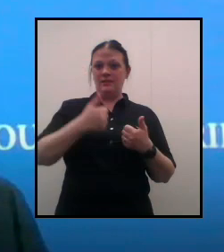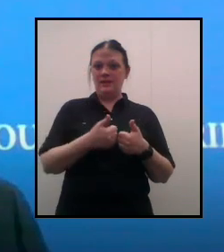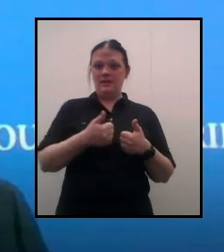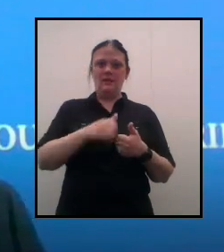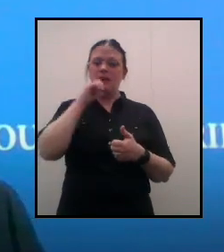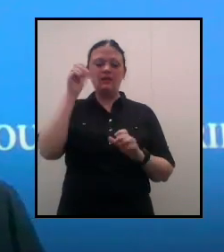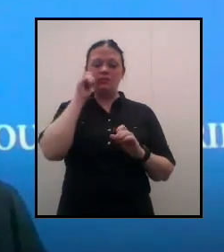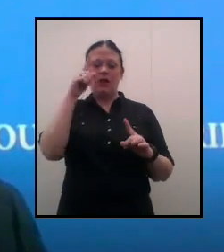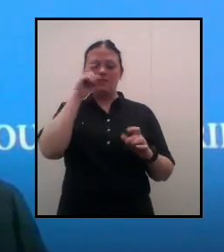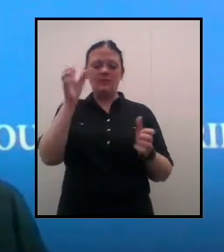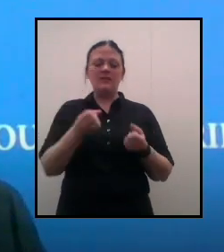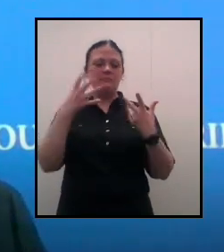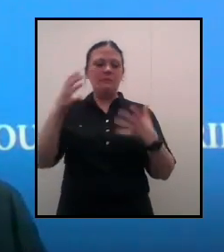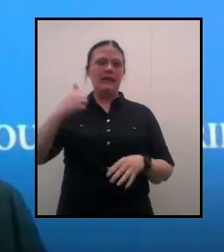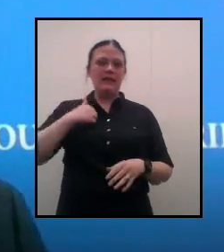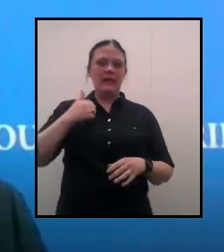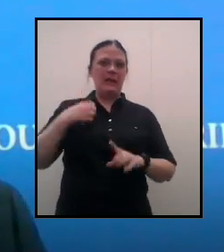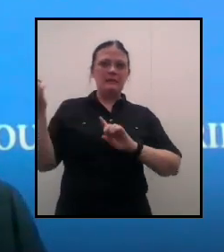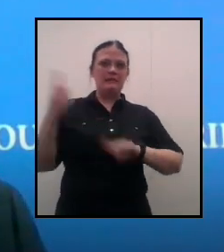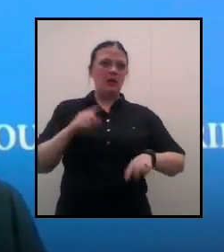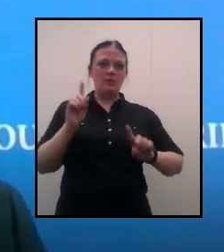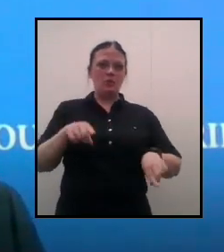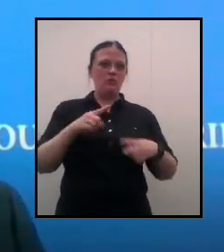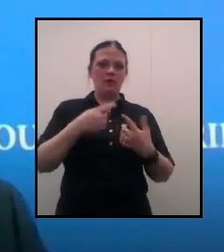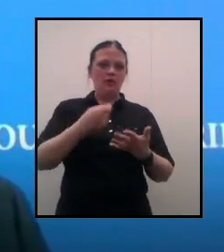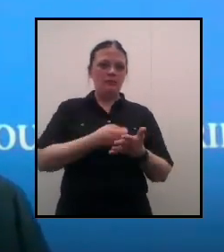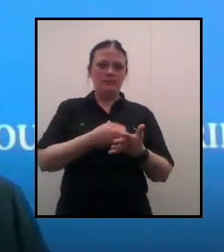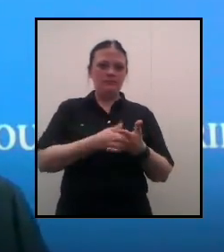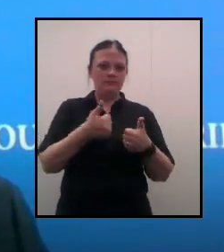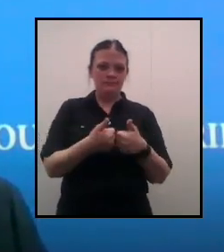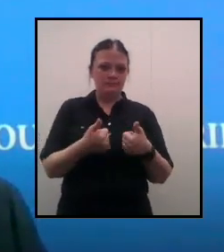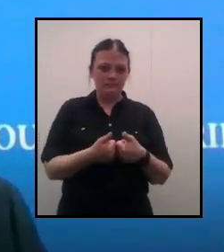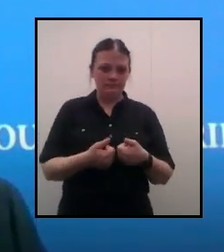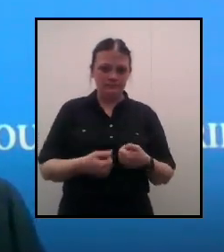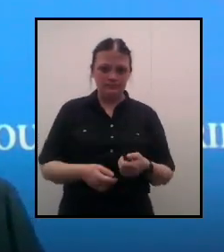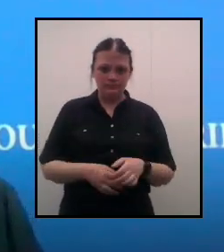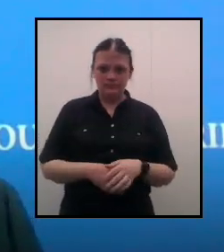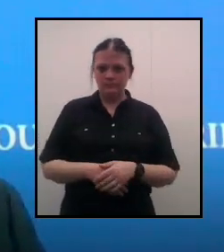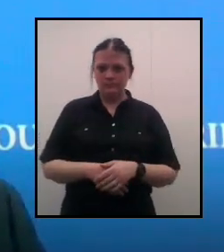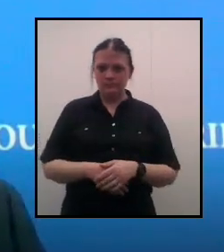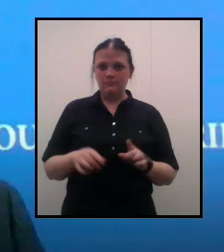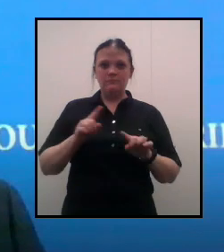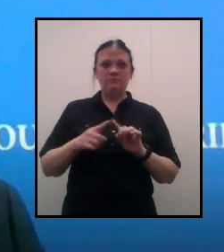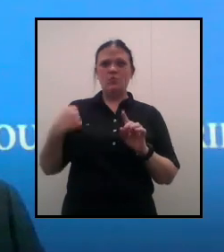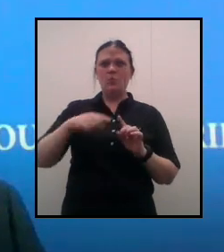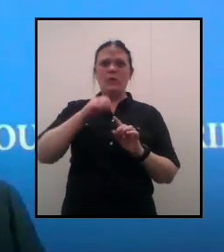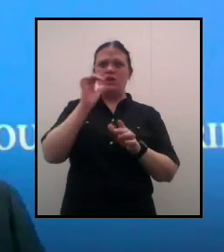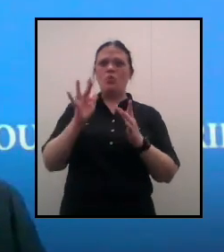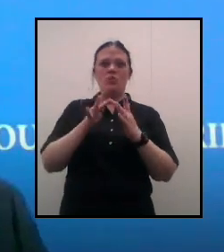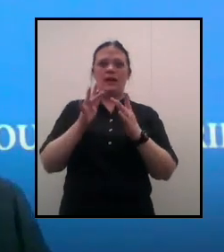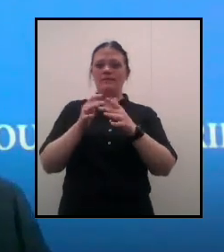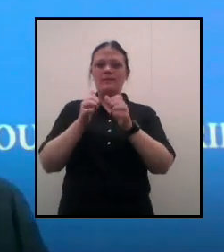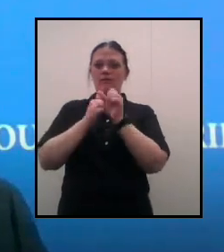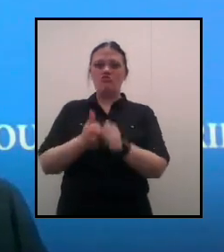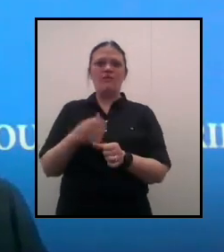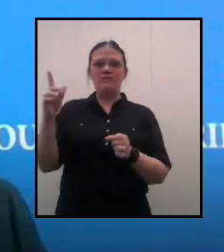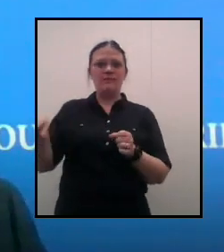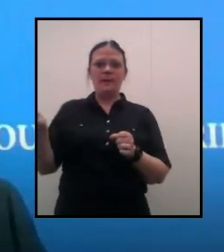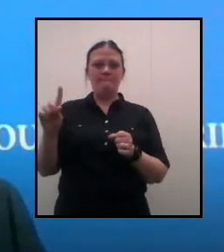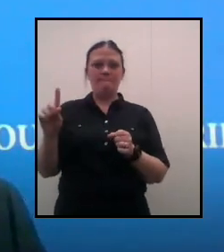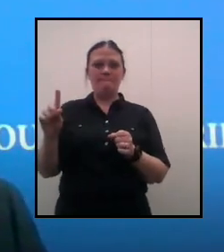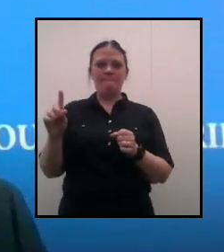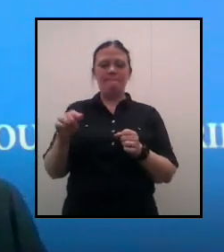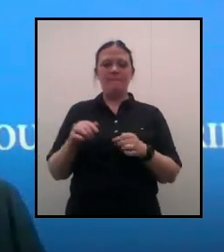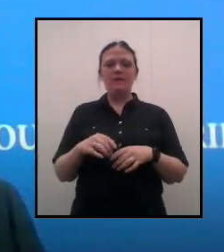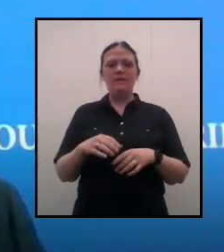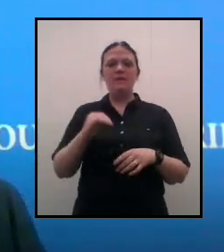surprising because we get a lot of Canadians that come across to attend our Sabres and Bills games. We would not have done the contact tracing with that individual, and if